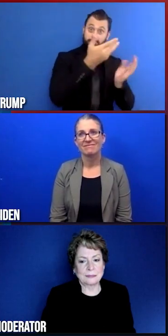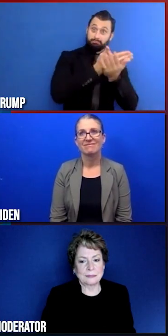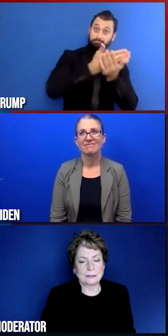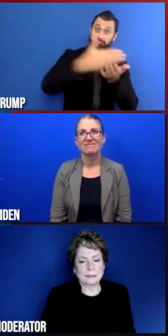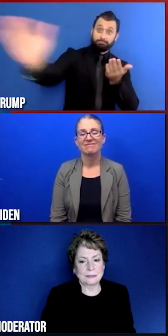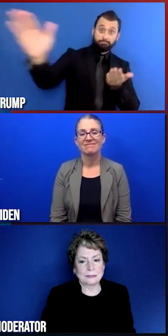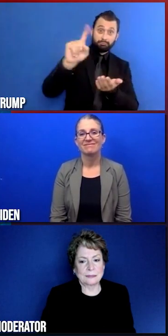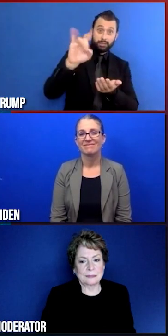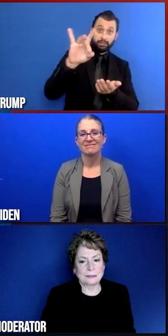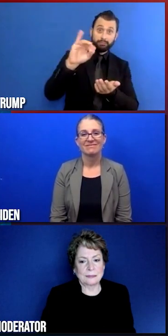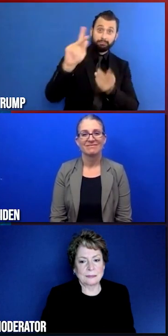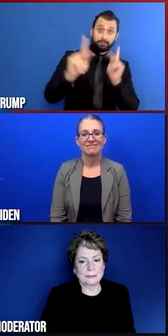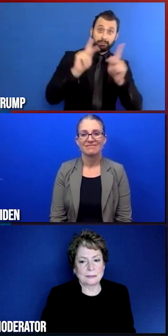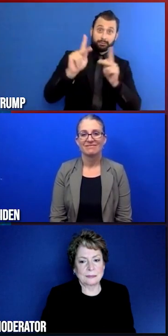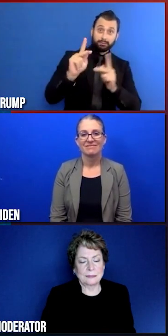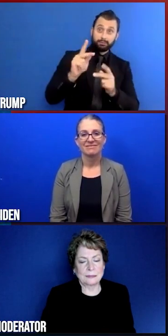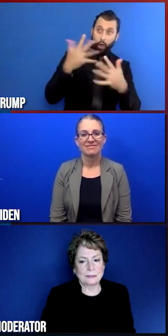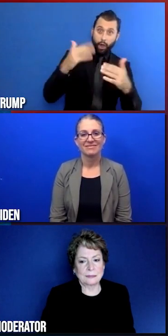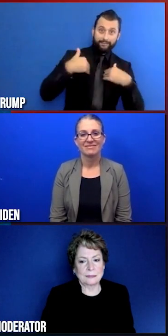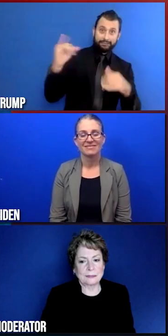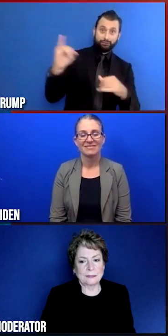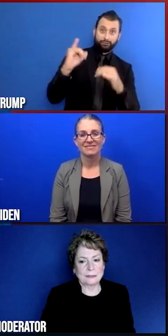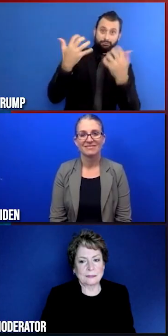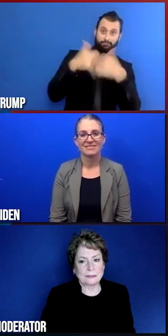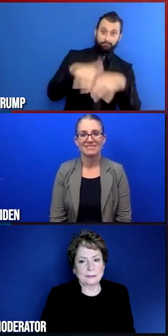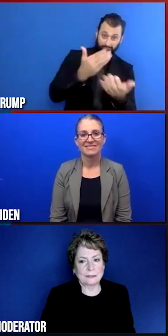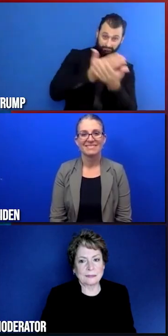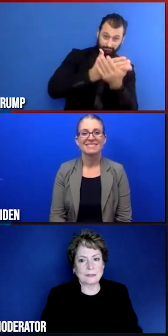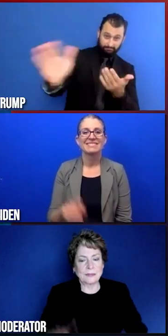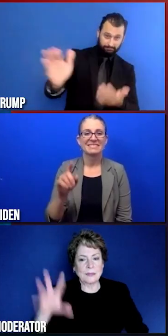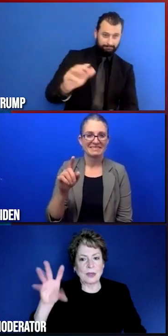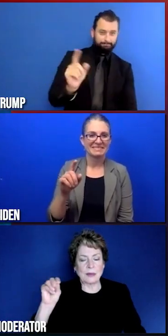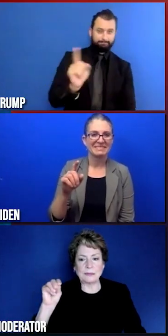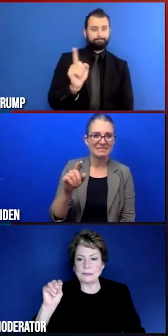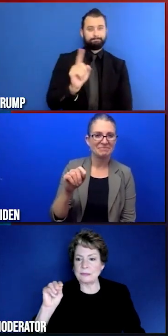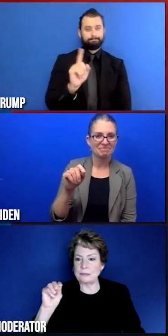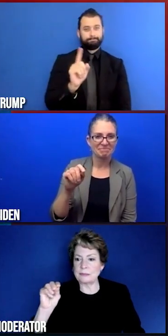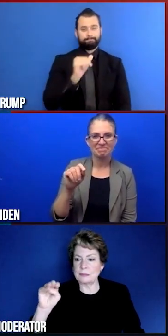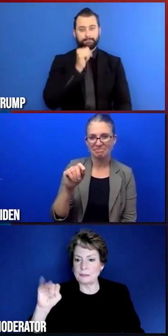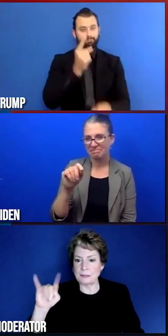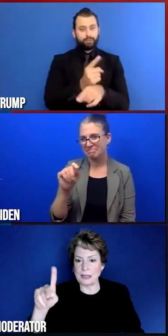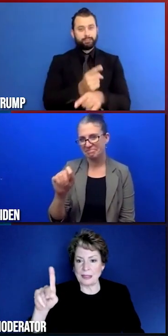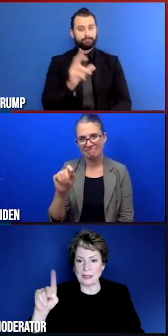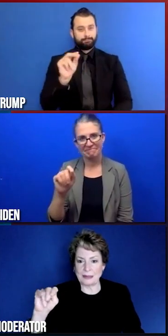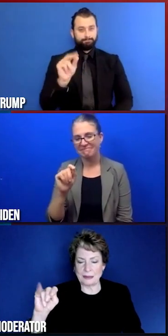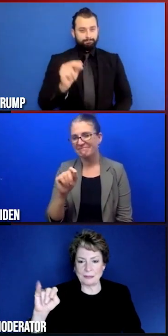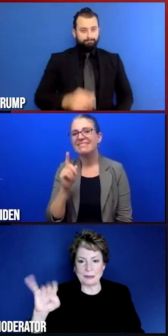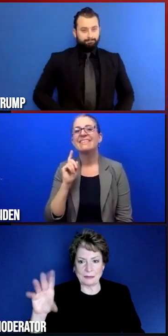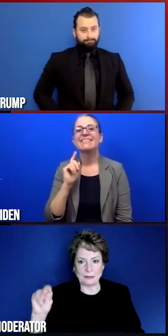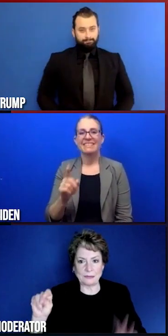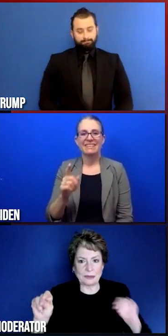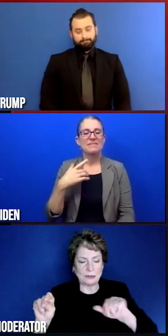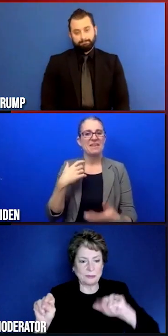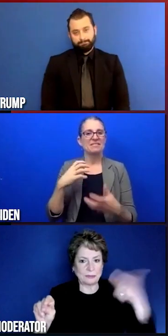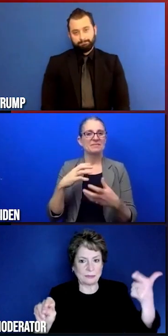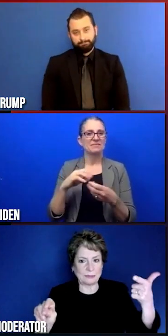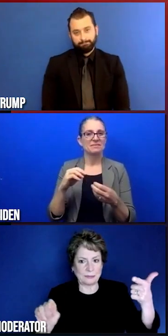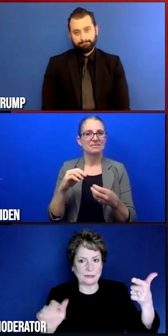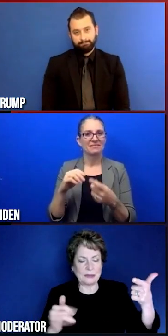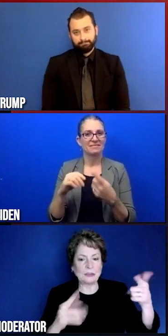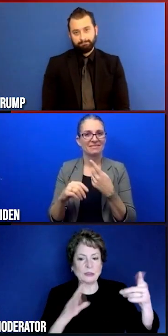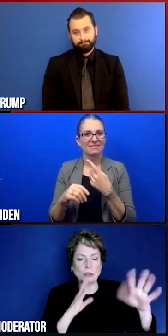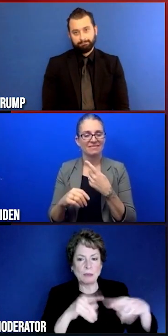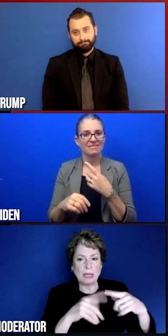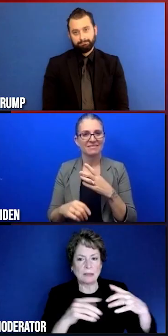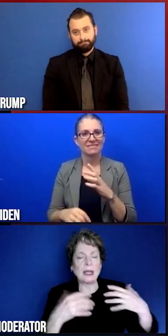better. Okay. Vice President Biden, yes, this is for you. Your health care plan calls for building on Obamacare. So my question is, what is